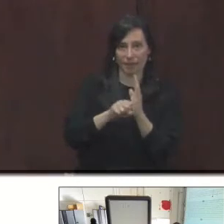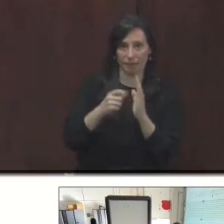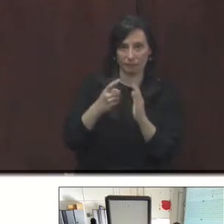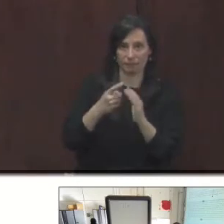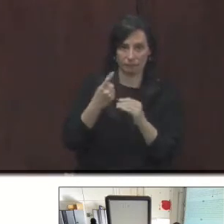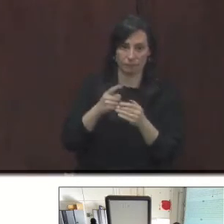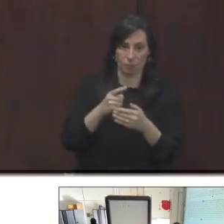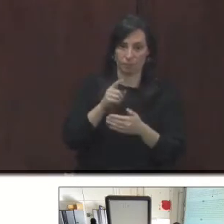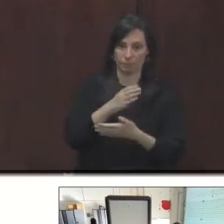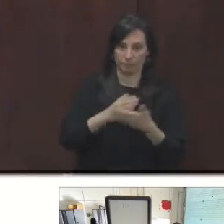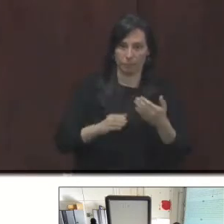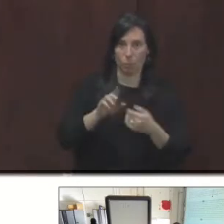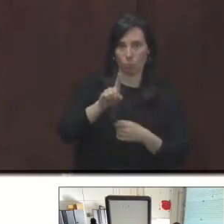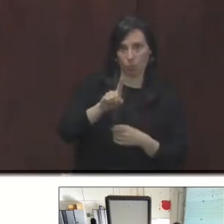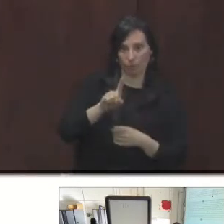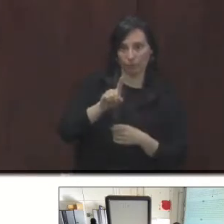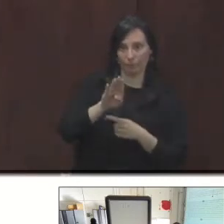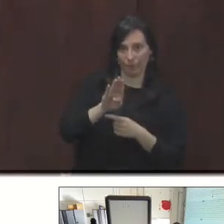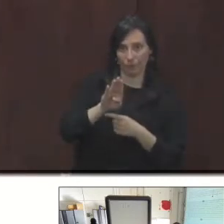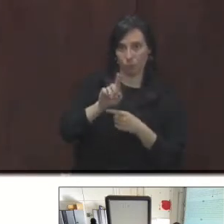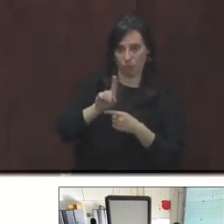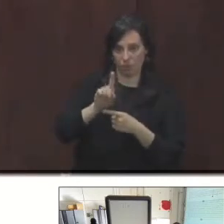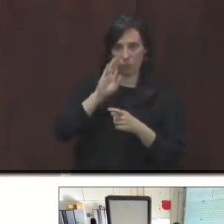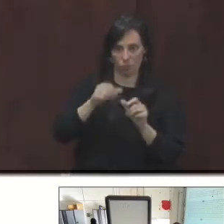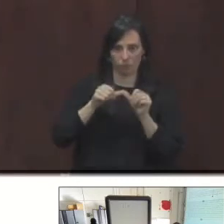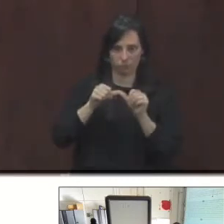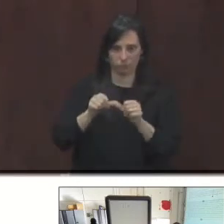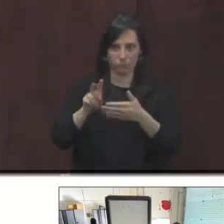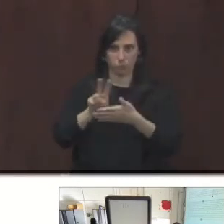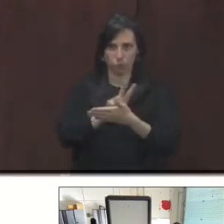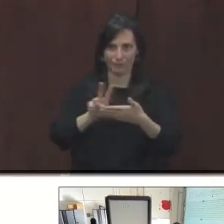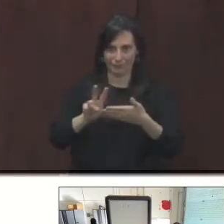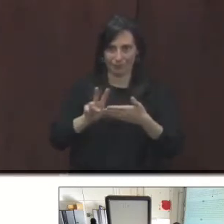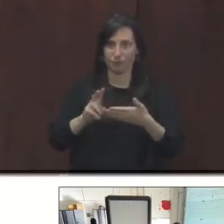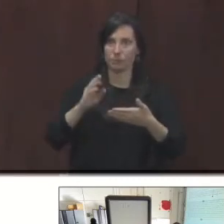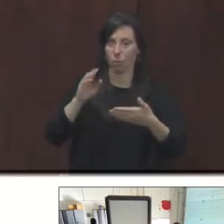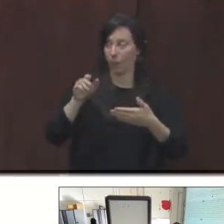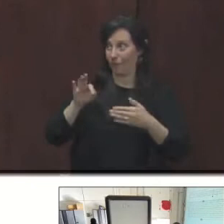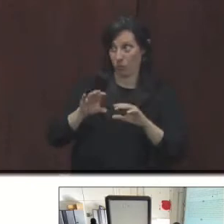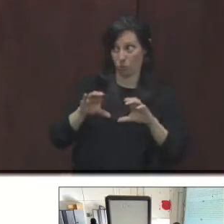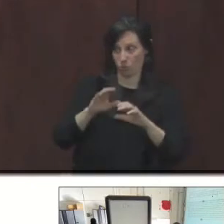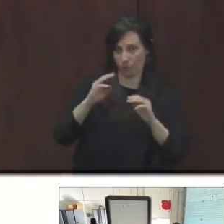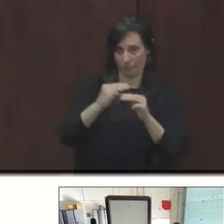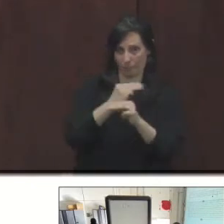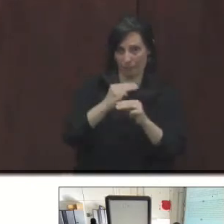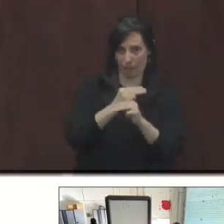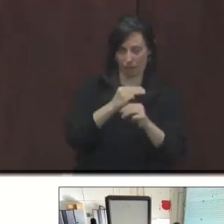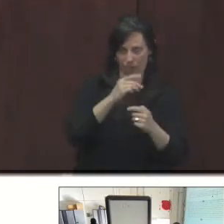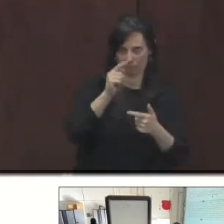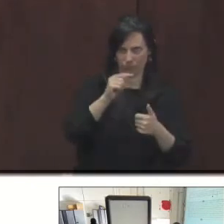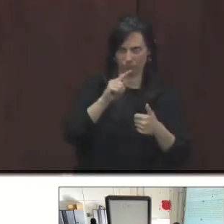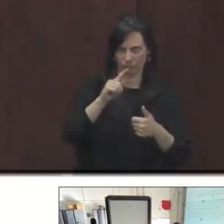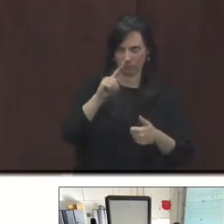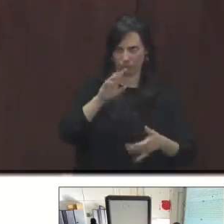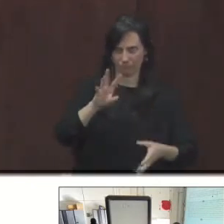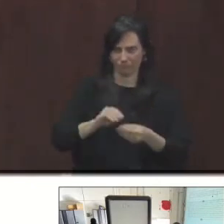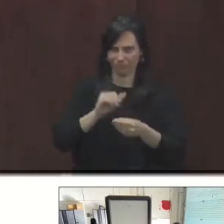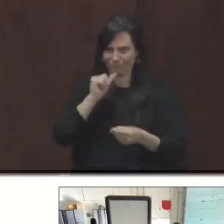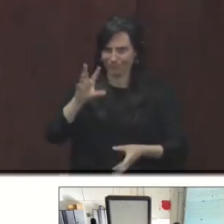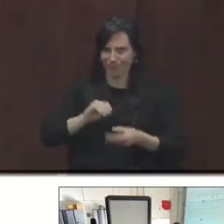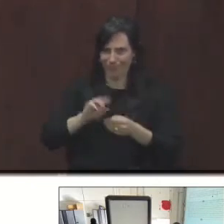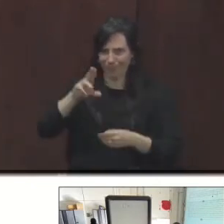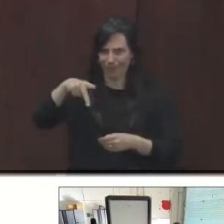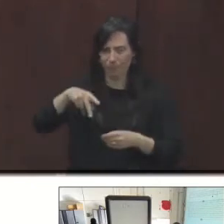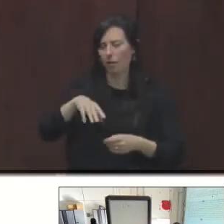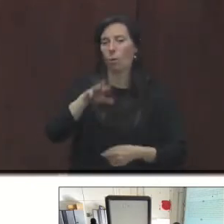to go for 2 weeks. So you can tell that that math doesn't add up. If we're getting 1,000 doses a week to